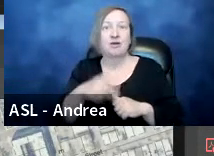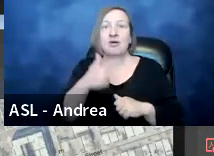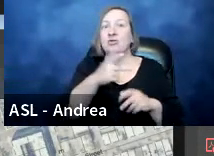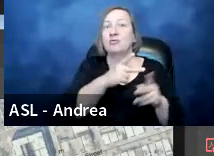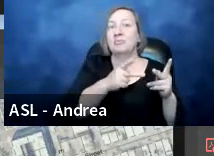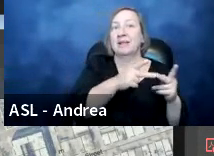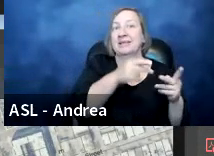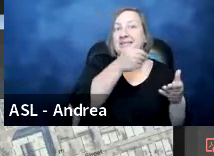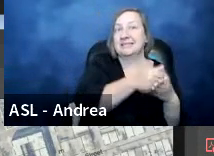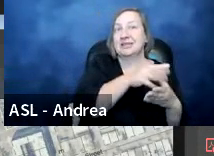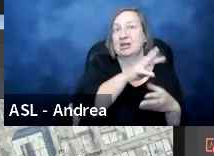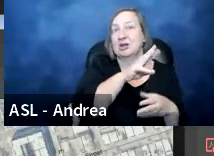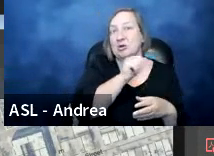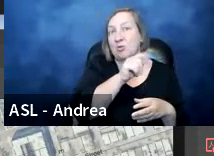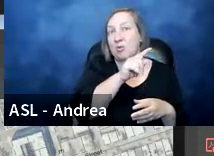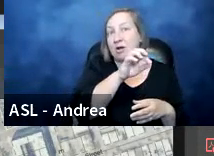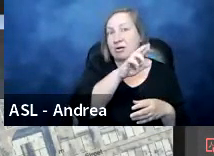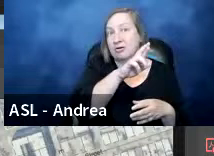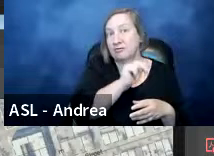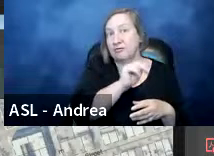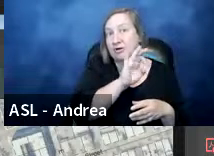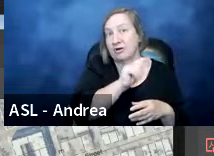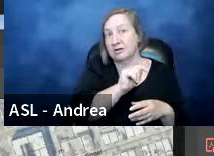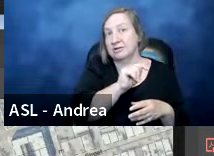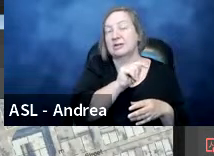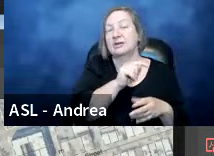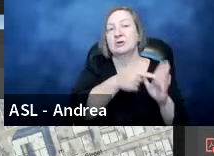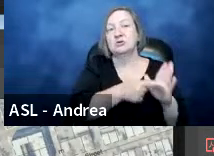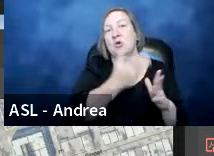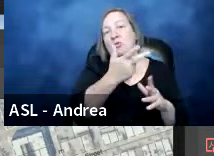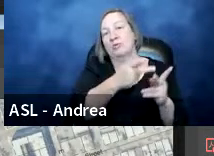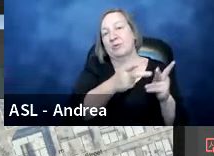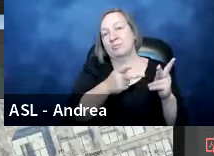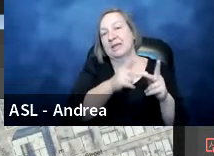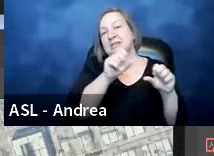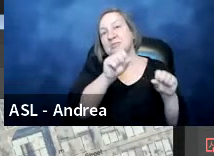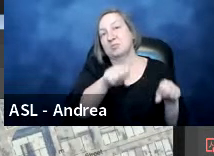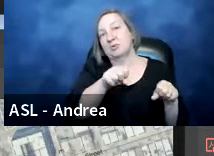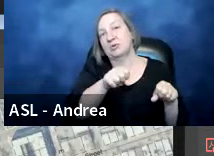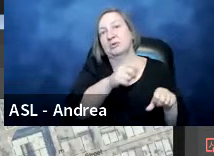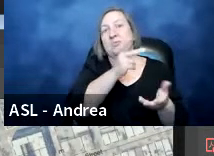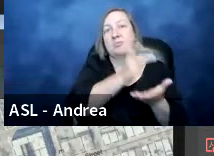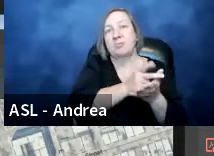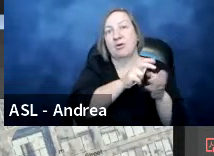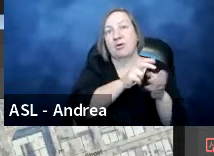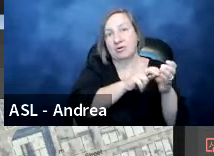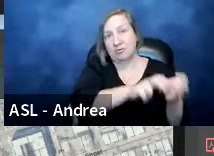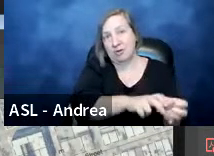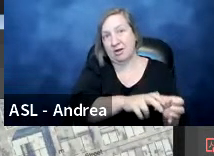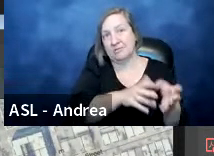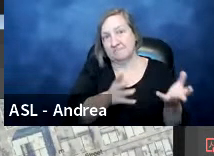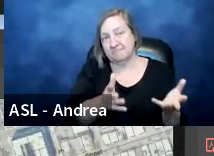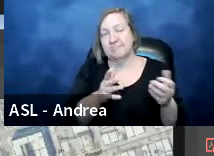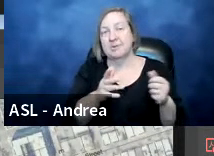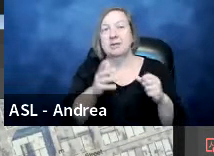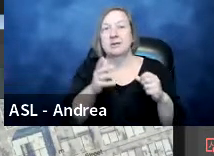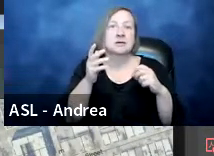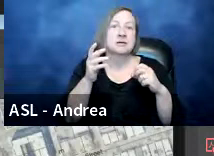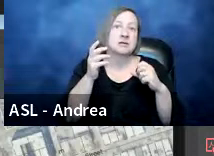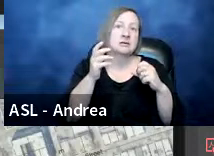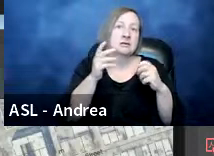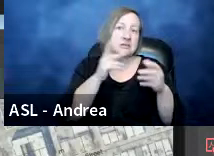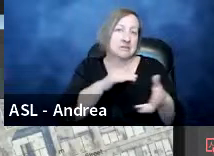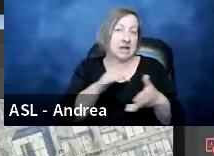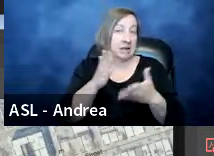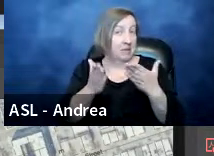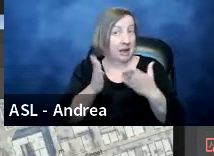waterfront, reflecting 3 different spots for a potential park and ride at the waterfront. And again, a range of study from 0 park and